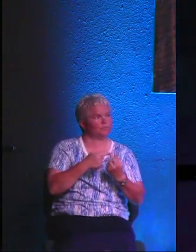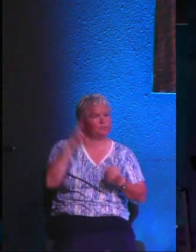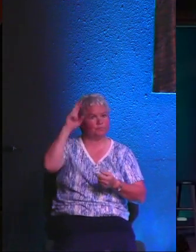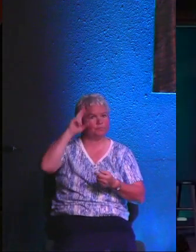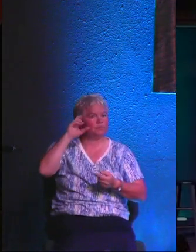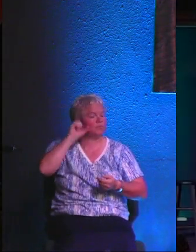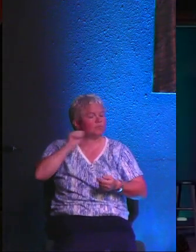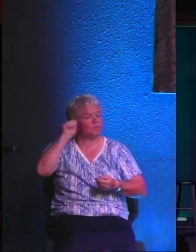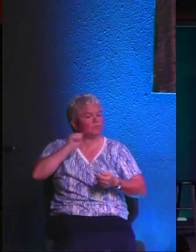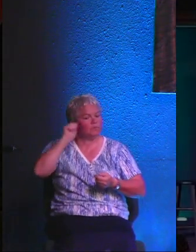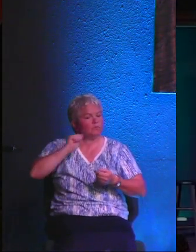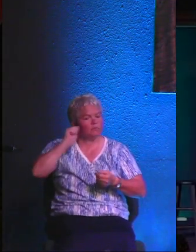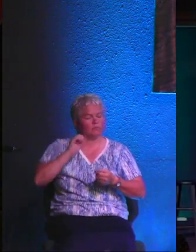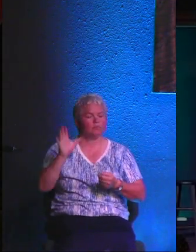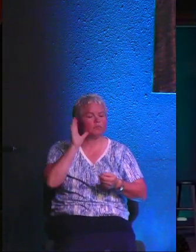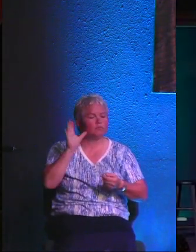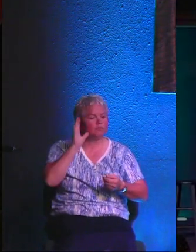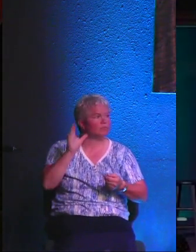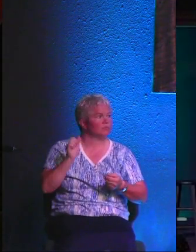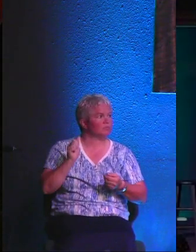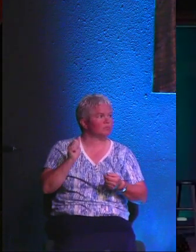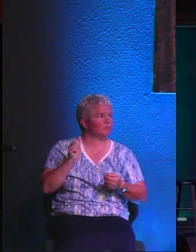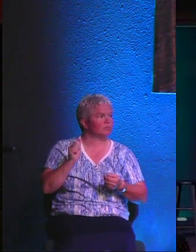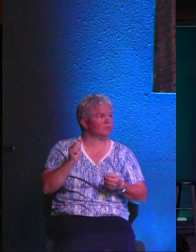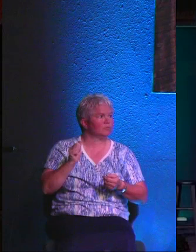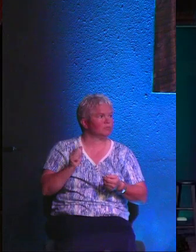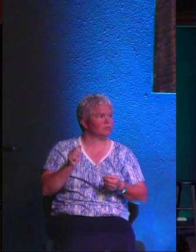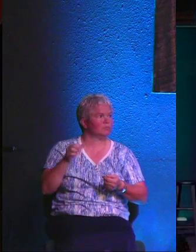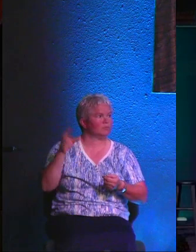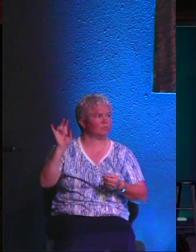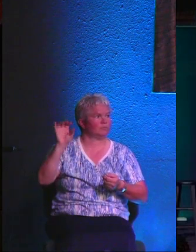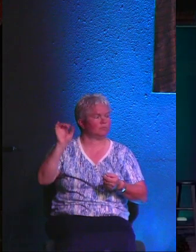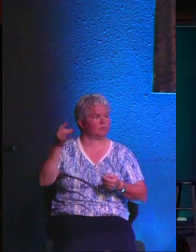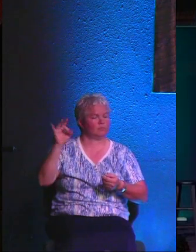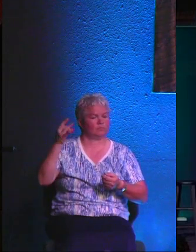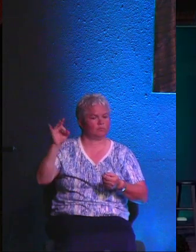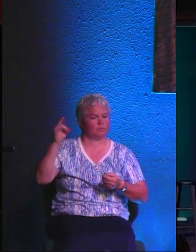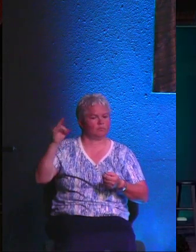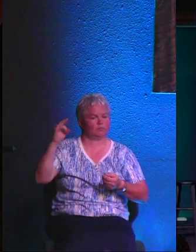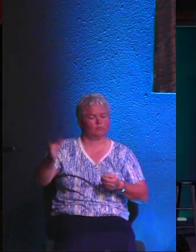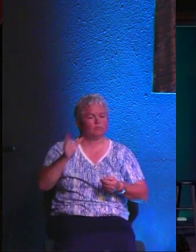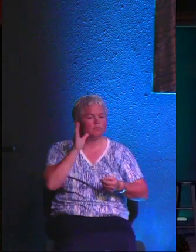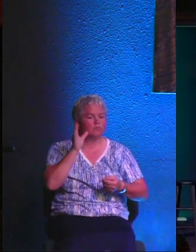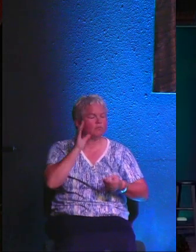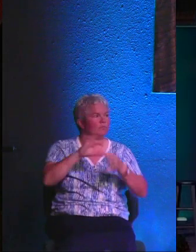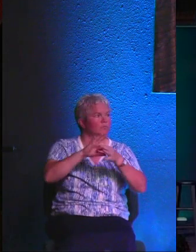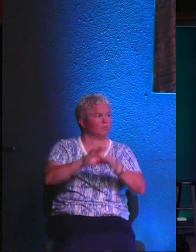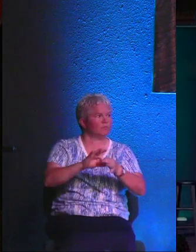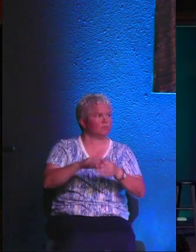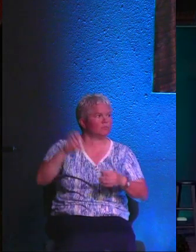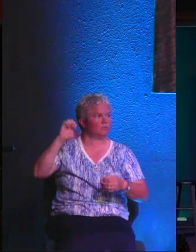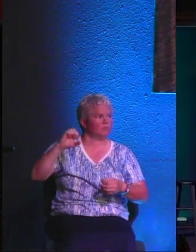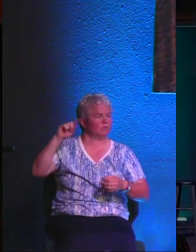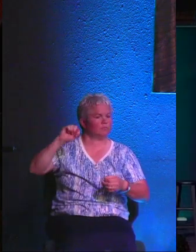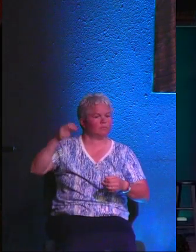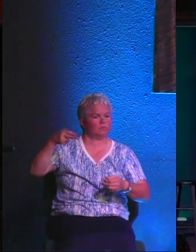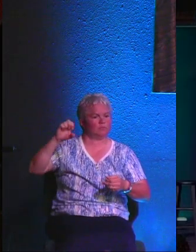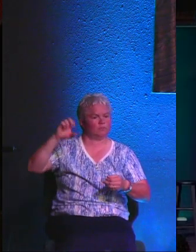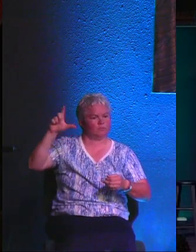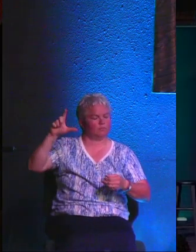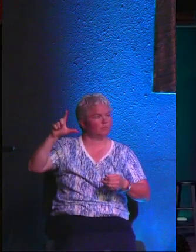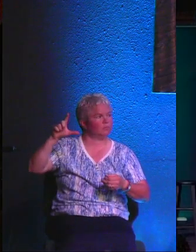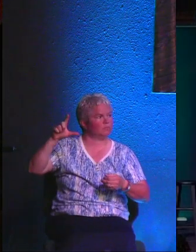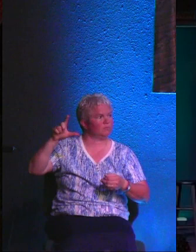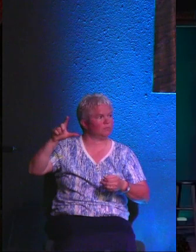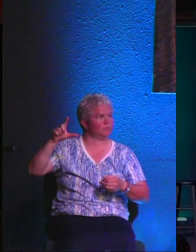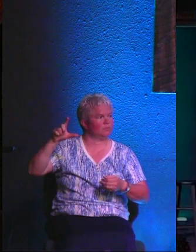an auntie and a mom. That young, sweet 18-year-old girl's mom joined us, and this is Ethel. From there,